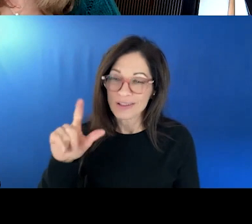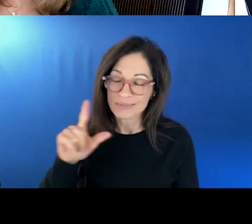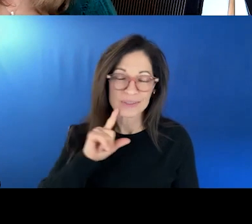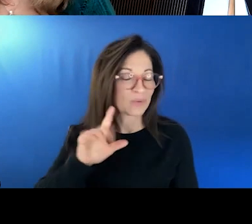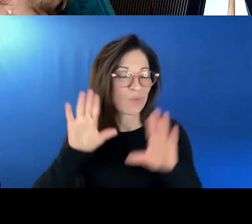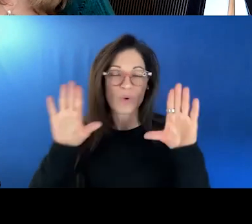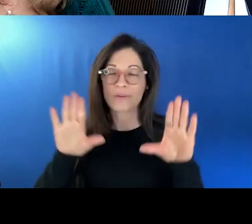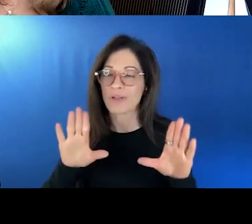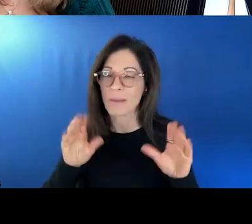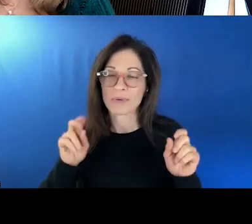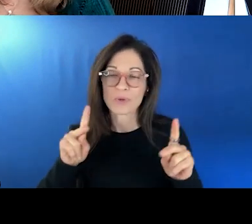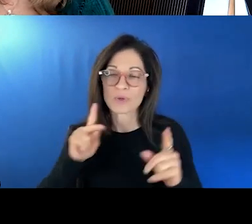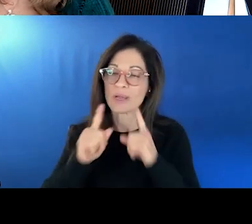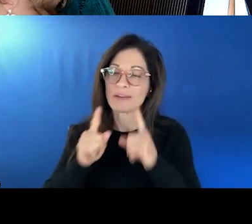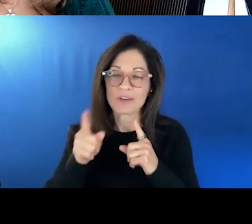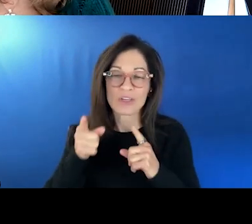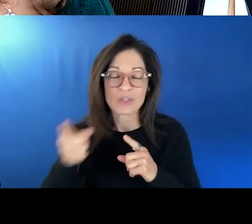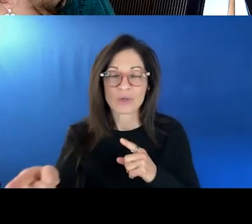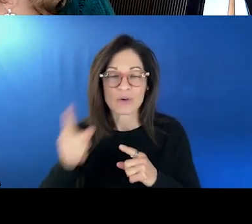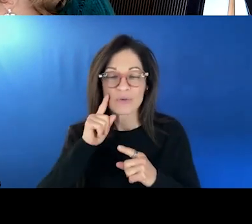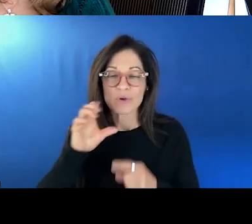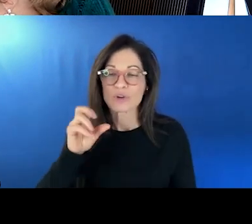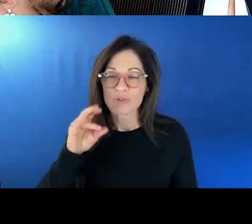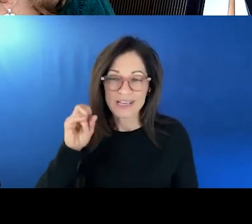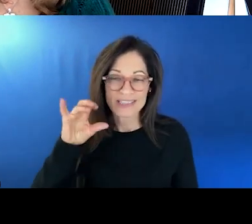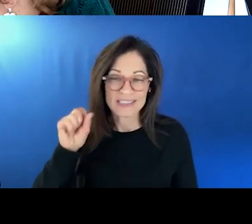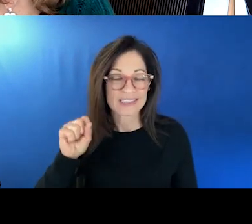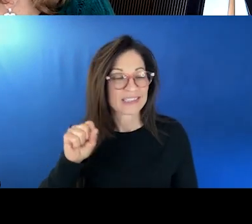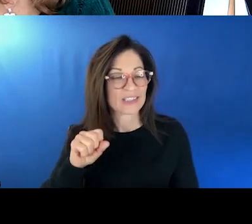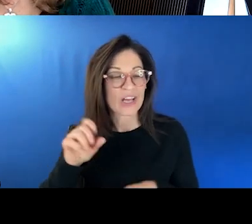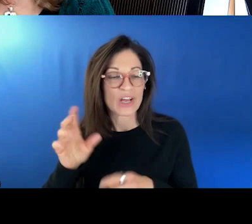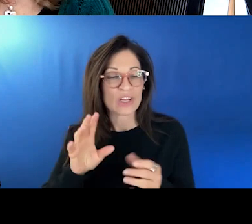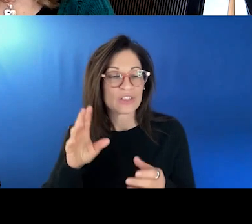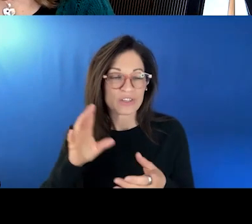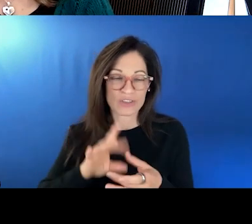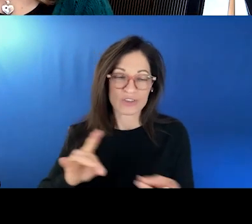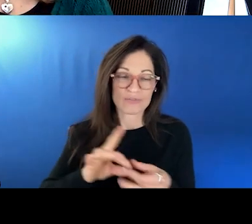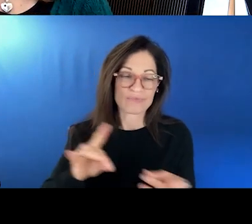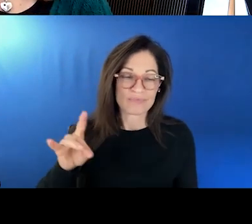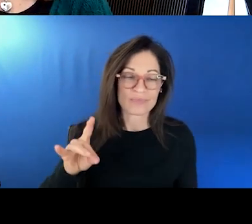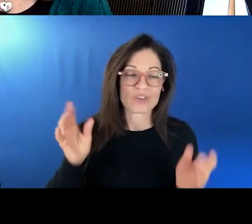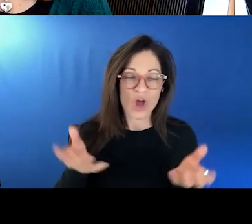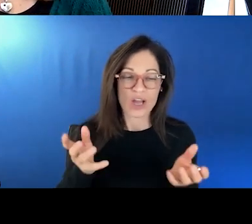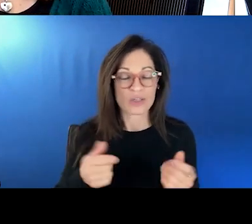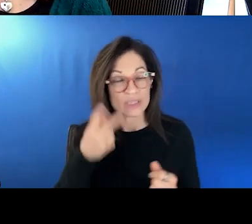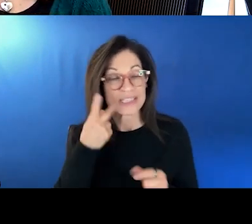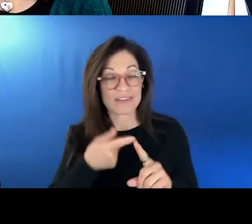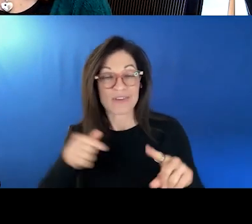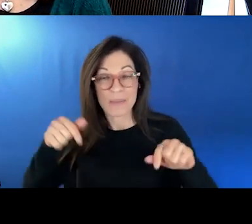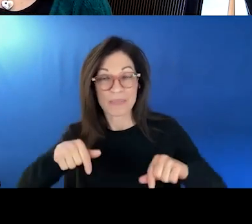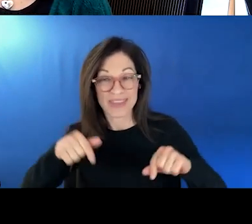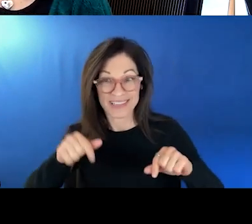for the Crisis Talk Focus Story. And as you can see in some of the chats, you've definitely, I